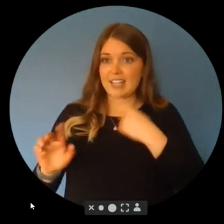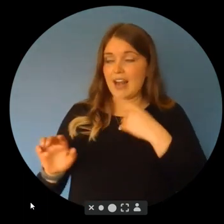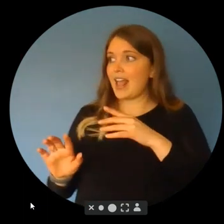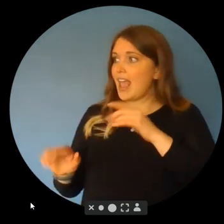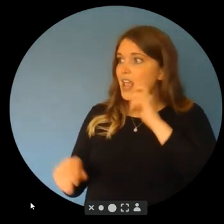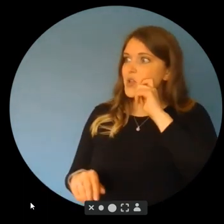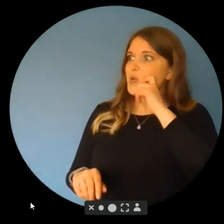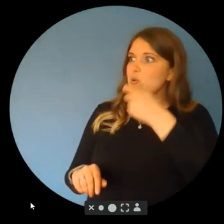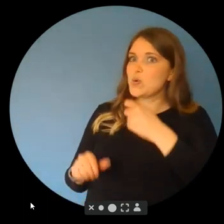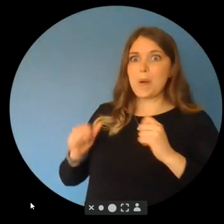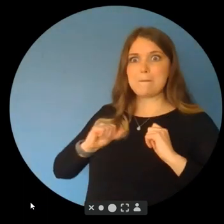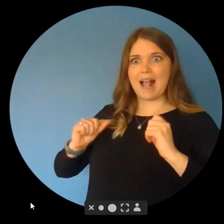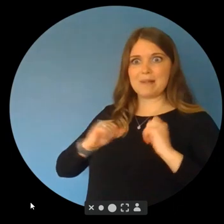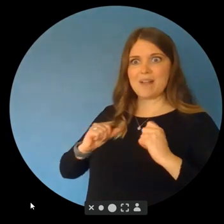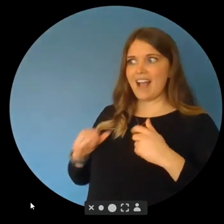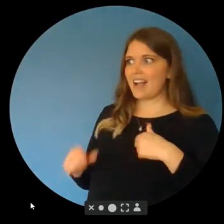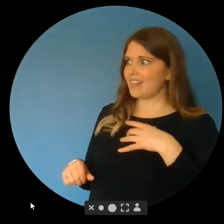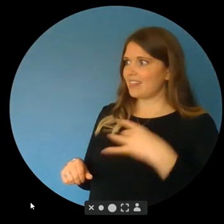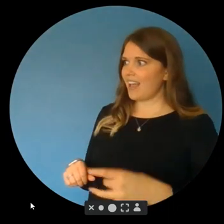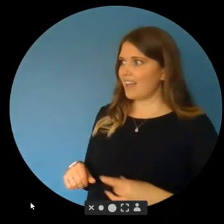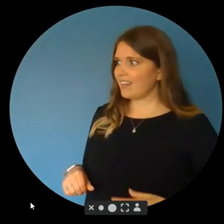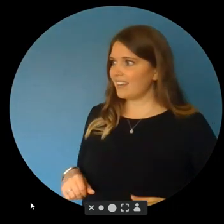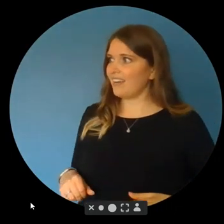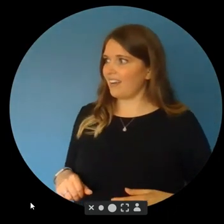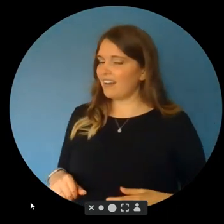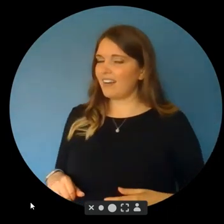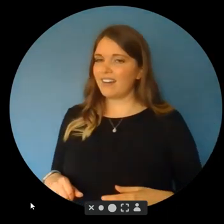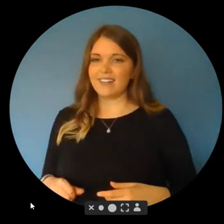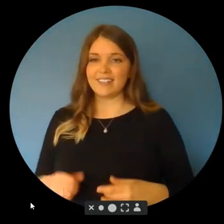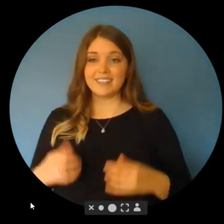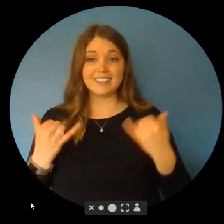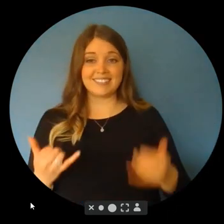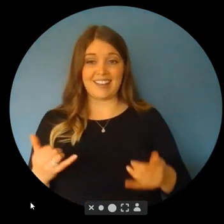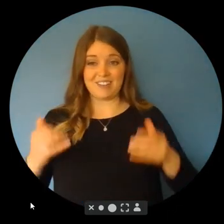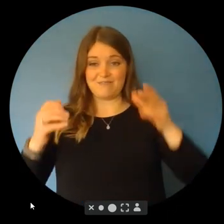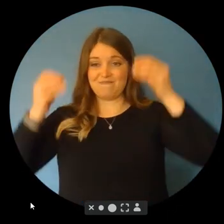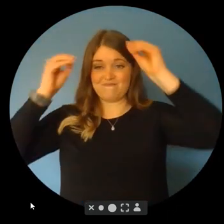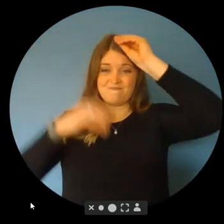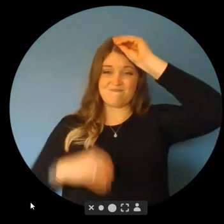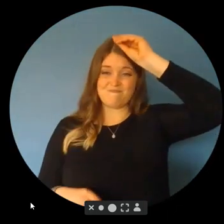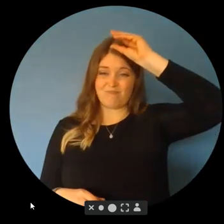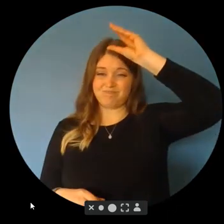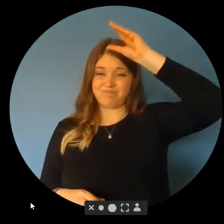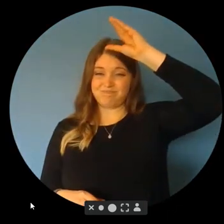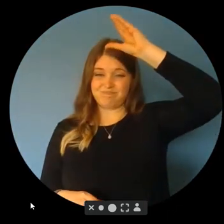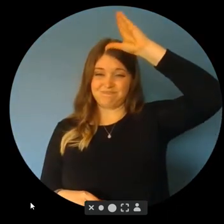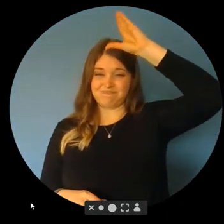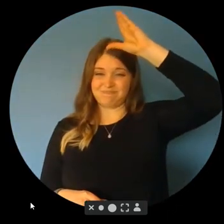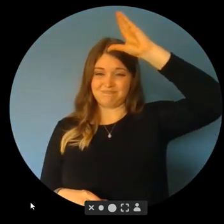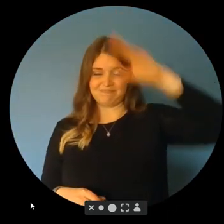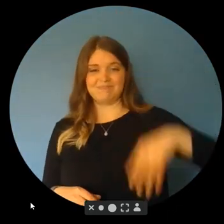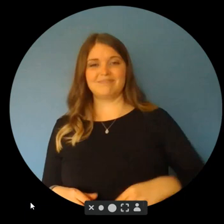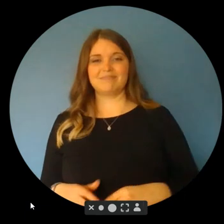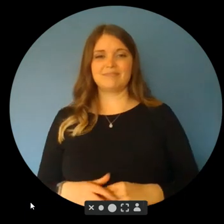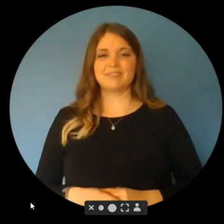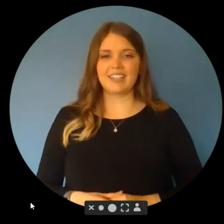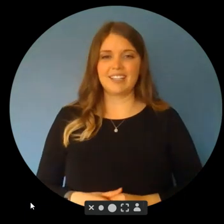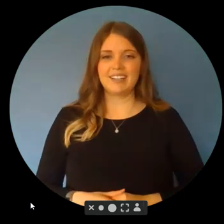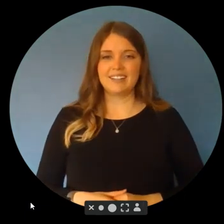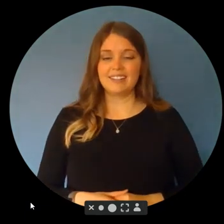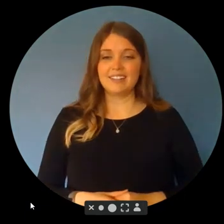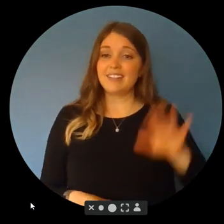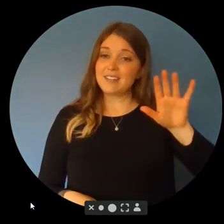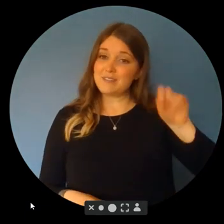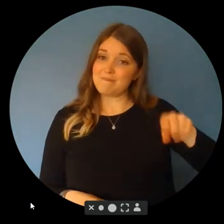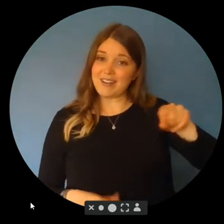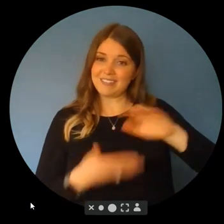girl's being nice to him about his backpack. And look what's happening to his bucket. Lots of drips. So his bucket